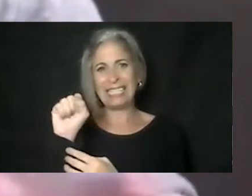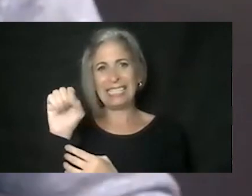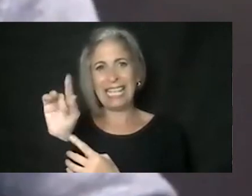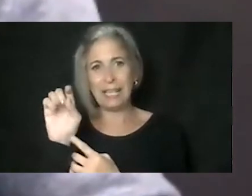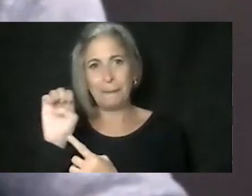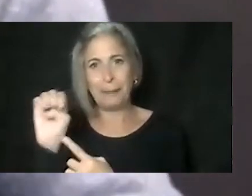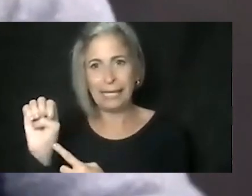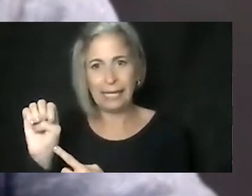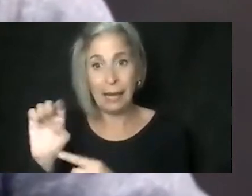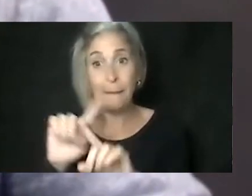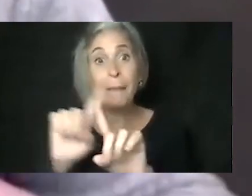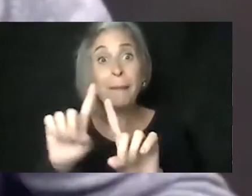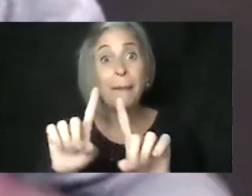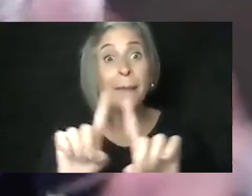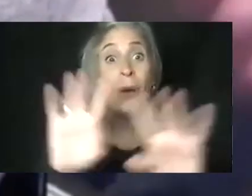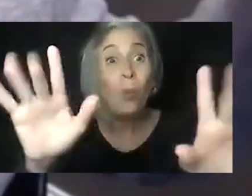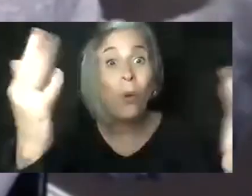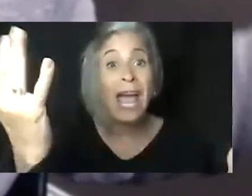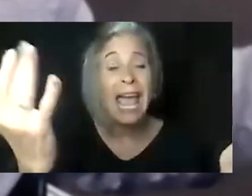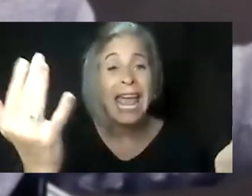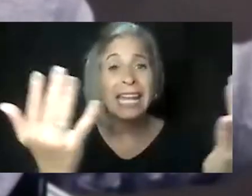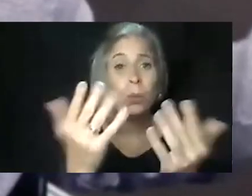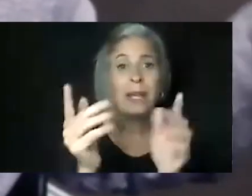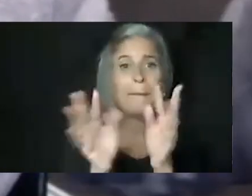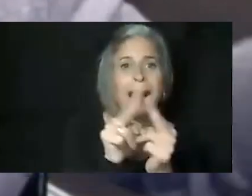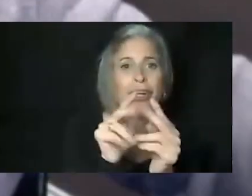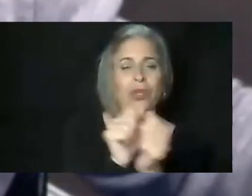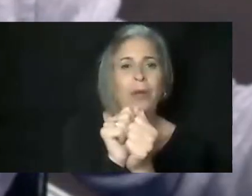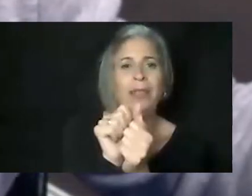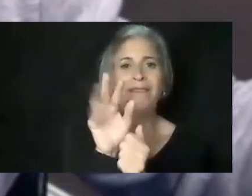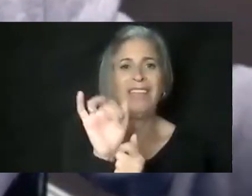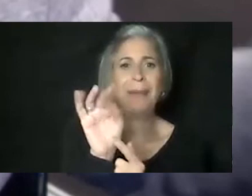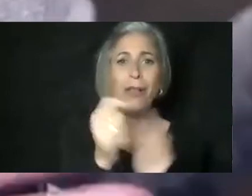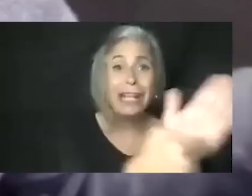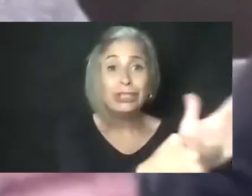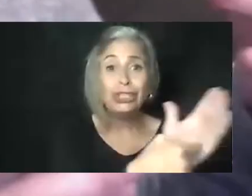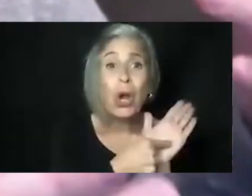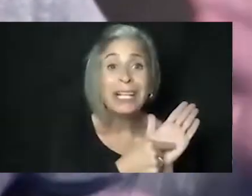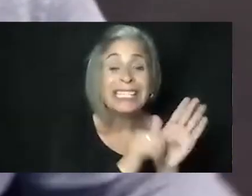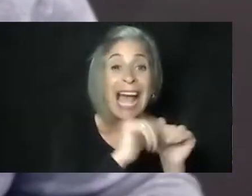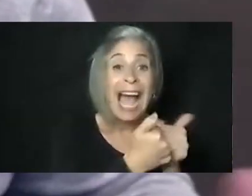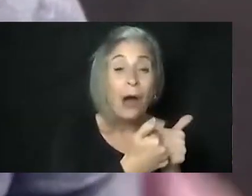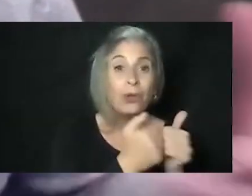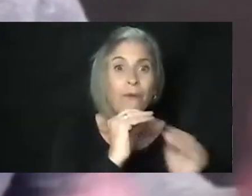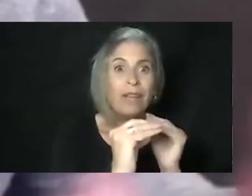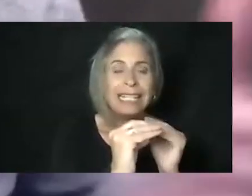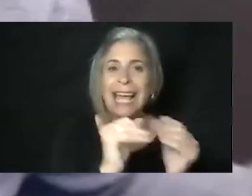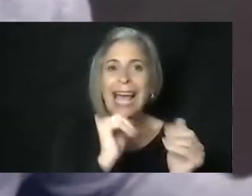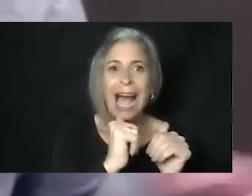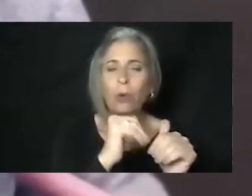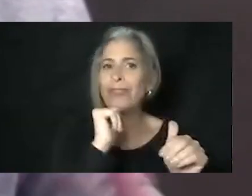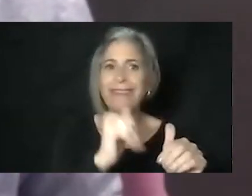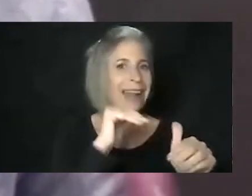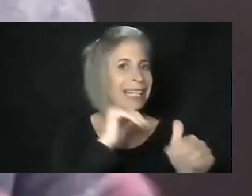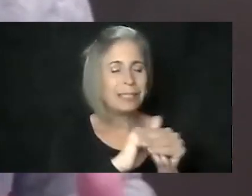yeah, but wait, we also partnered with Fable and they showed us how things are inaccessible and we're working